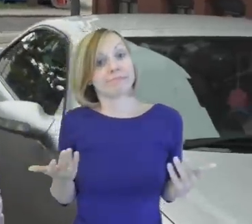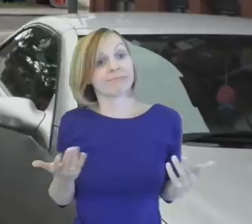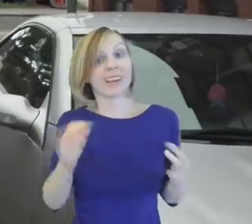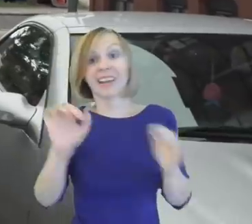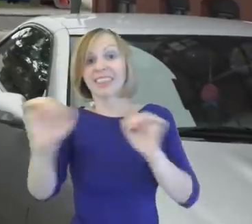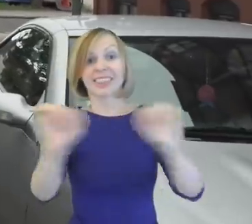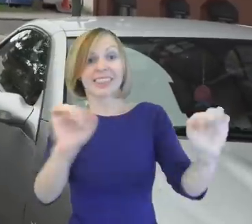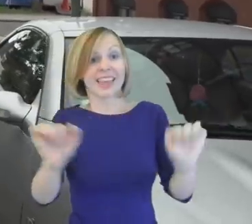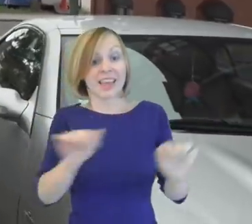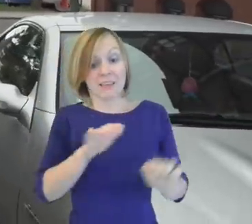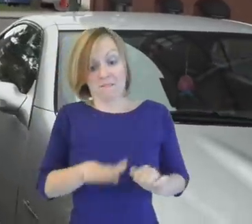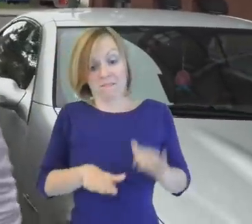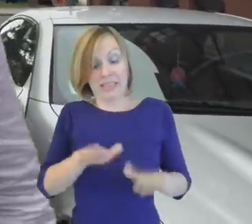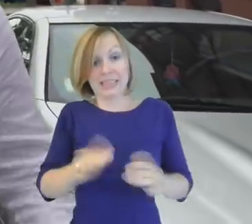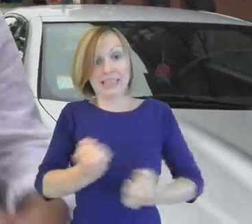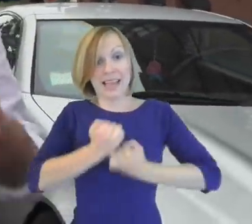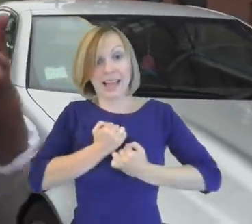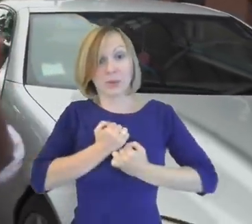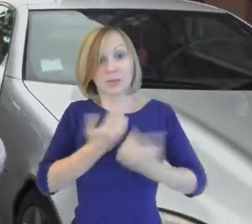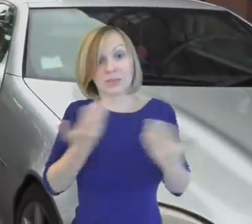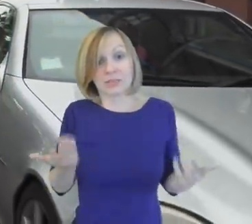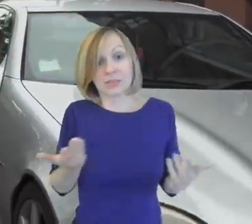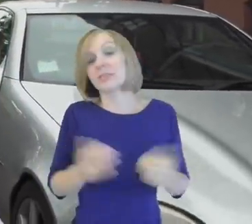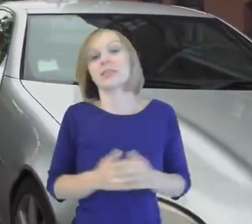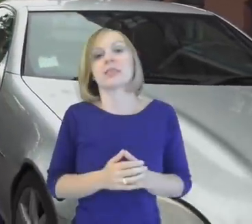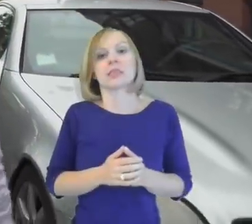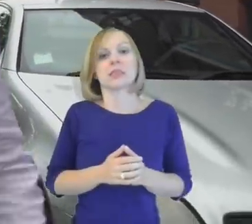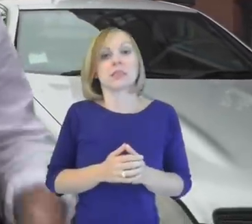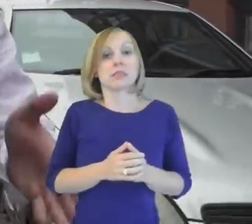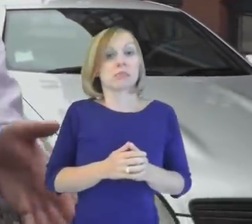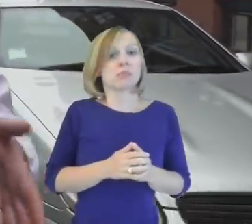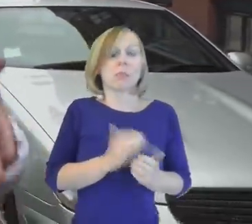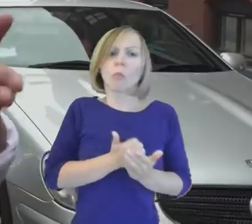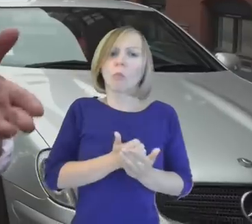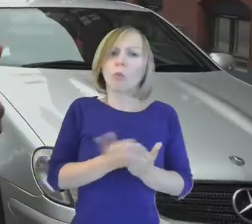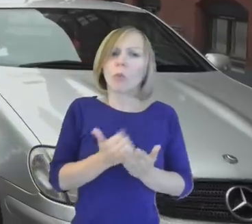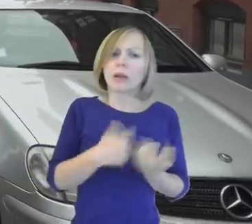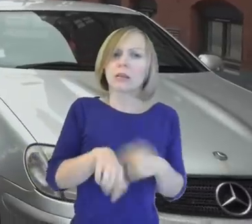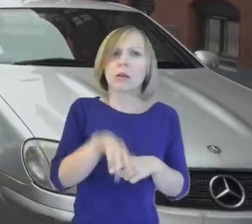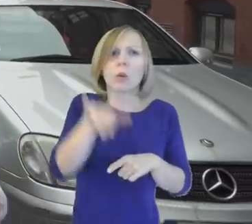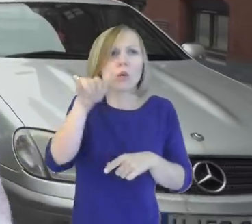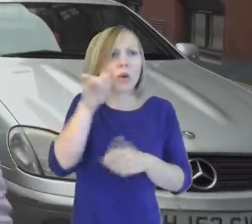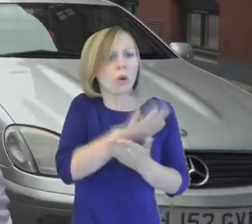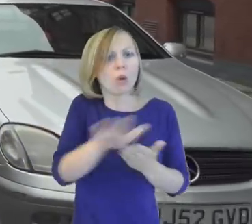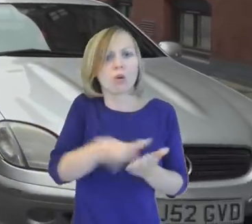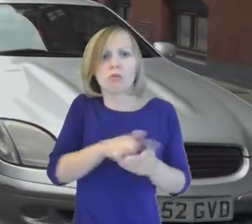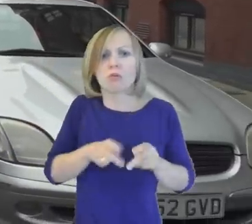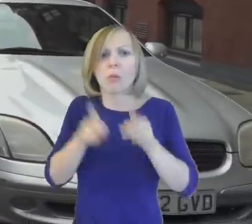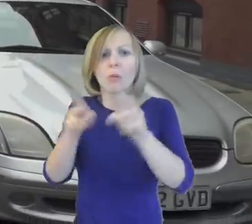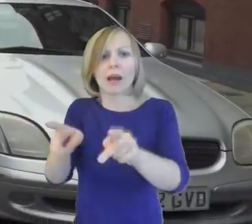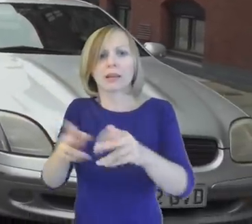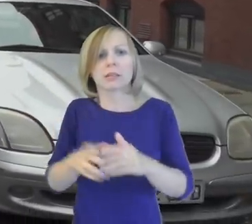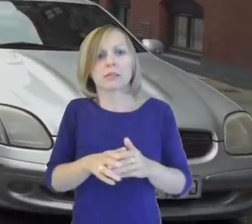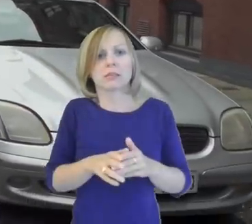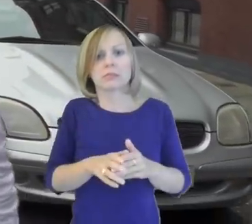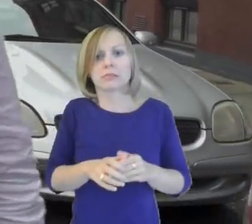their feet, our feet, is that they don't always instinctively move themselves, direct themselves, guide themselves